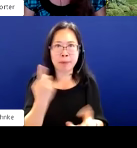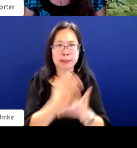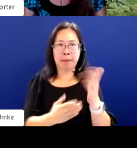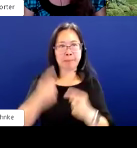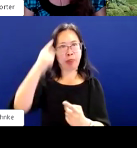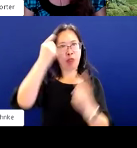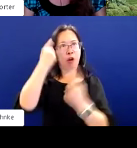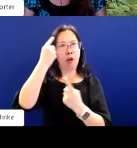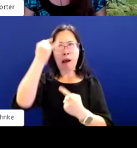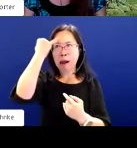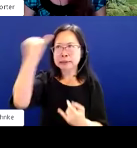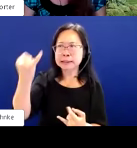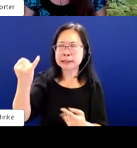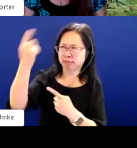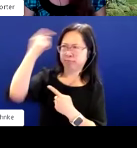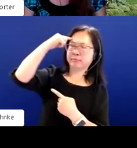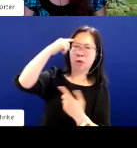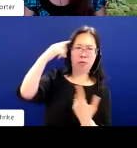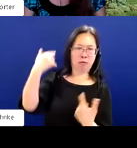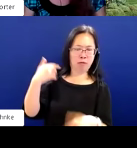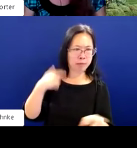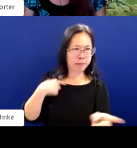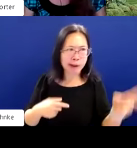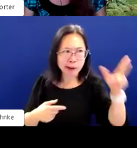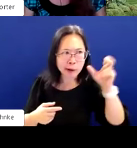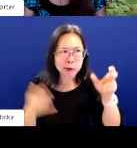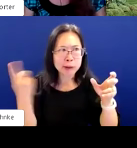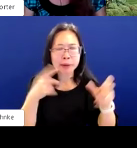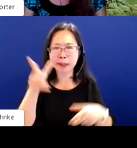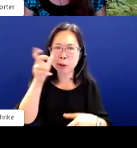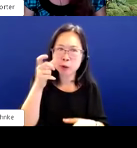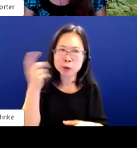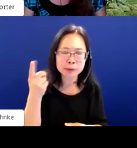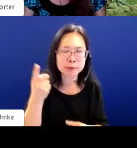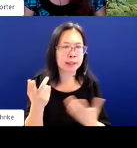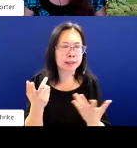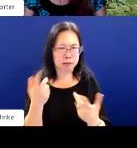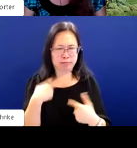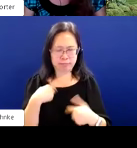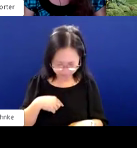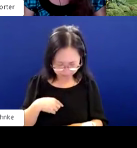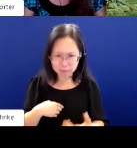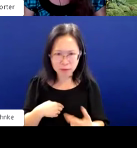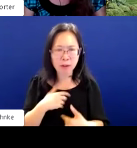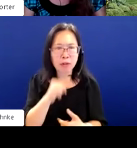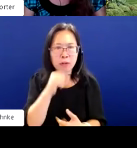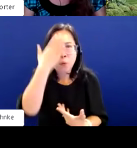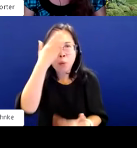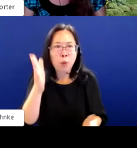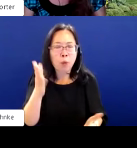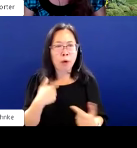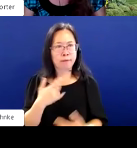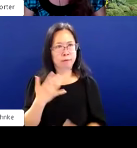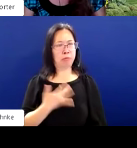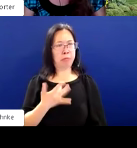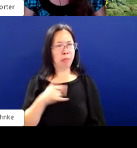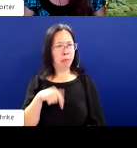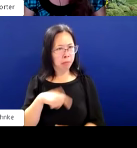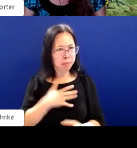mind based on something that we hear or see, and we're not even really aware that our thinking or maybe